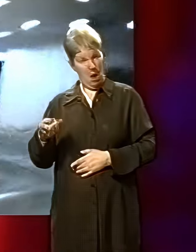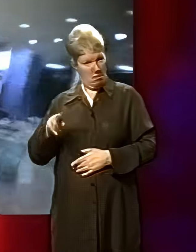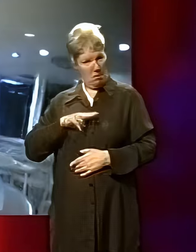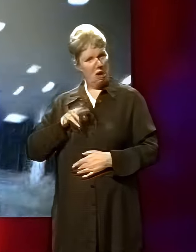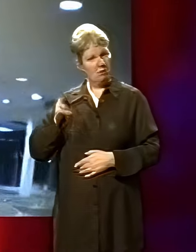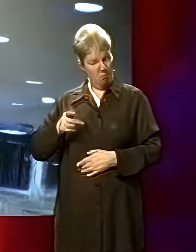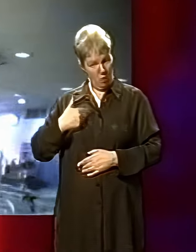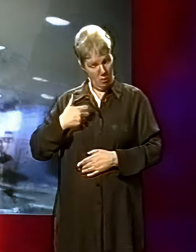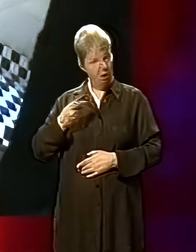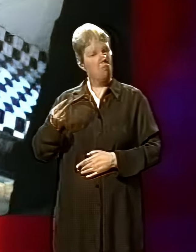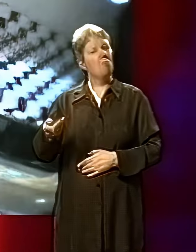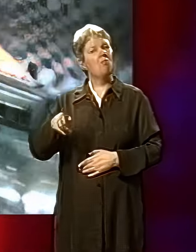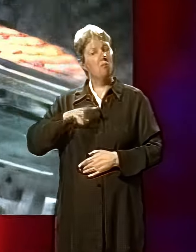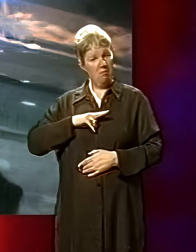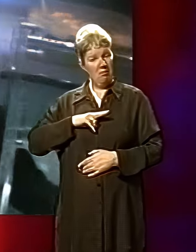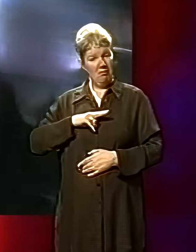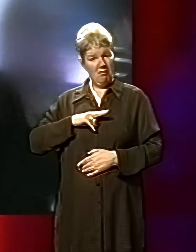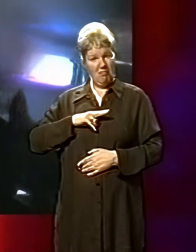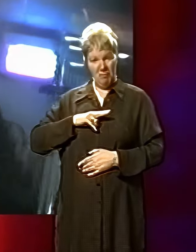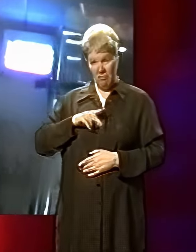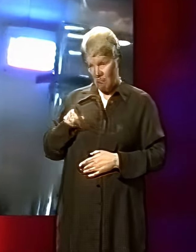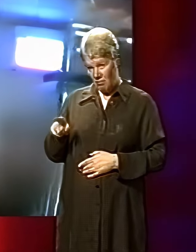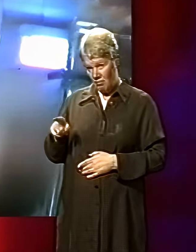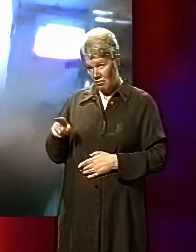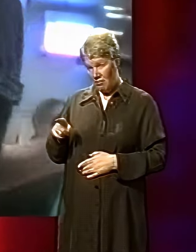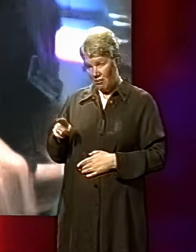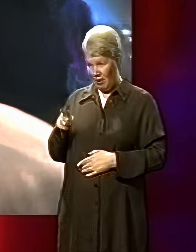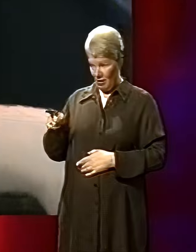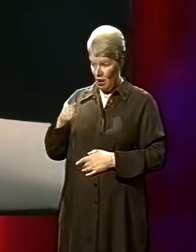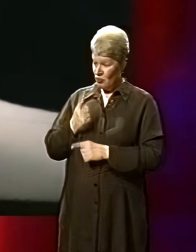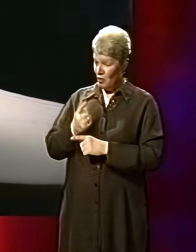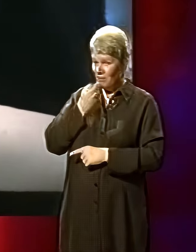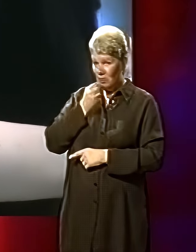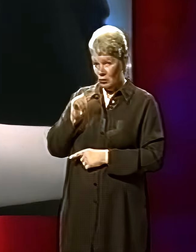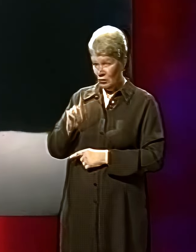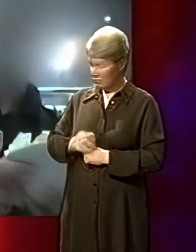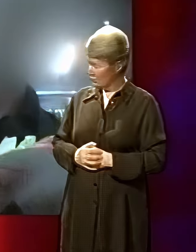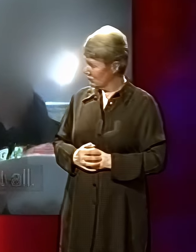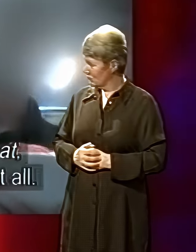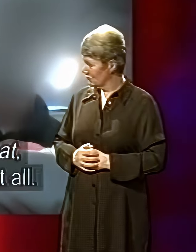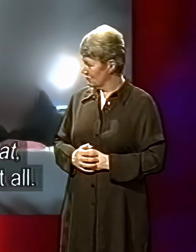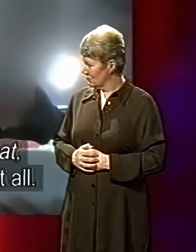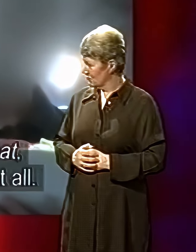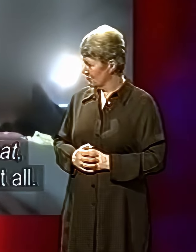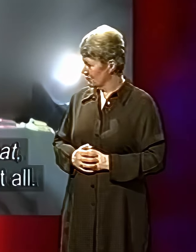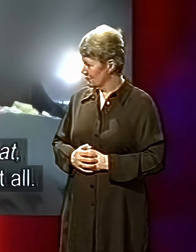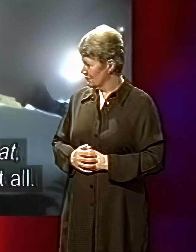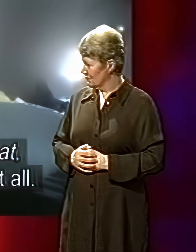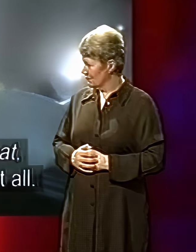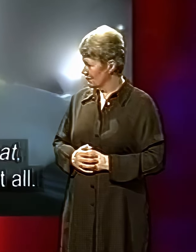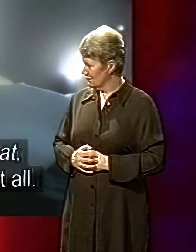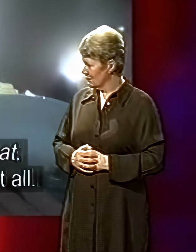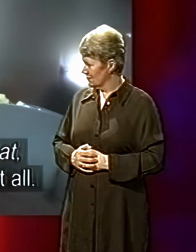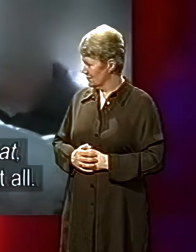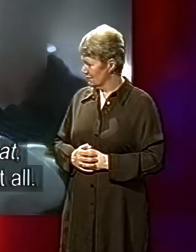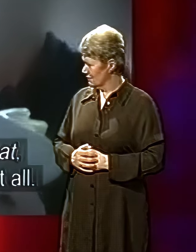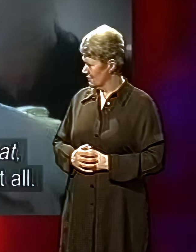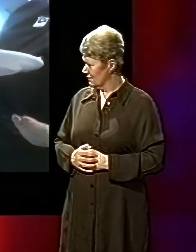when we complained, but once again, they gave us a less than glowing review of their own meal. I mean, you wouldn't eat that, would you? Oh,